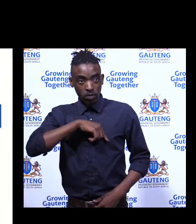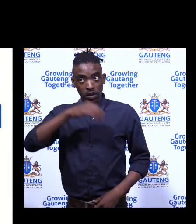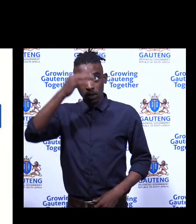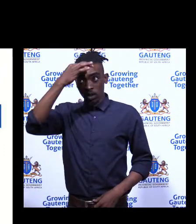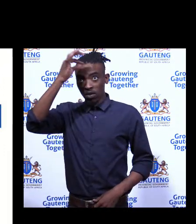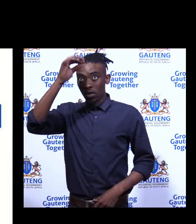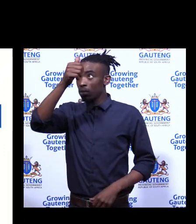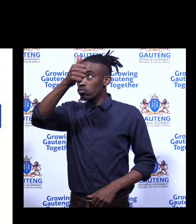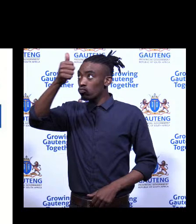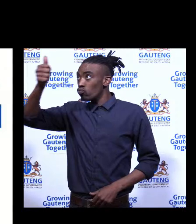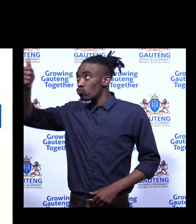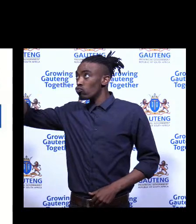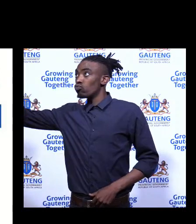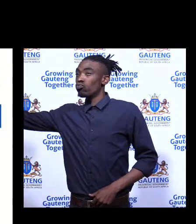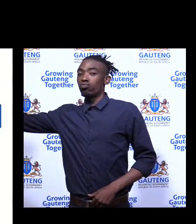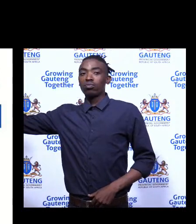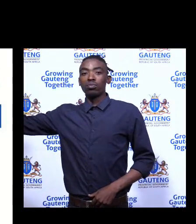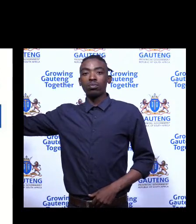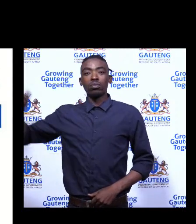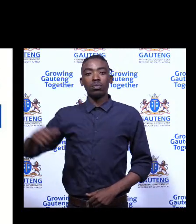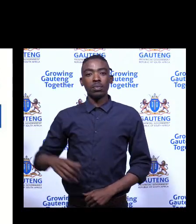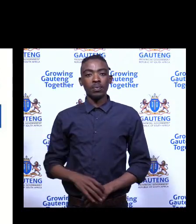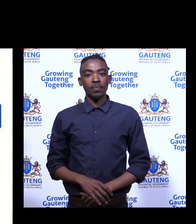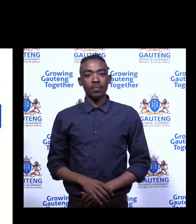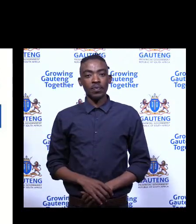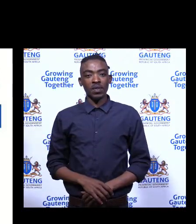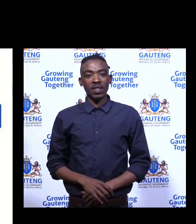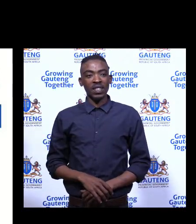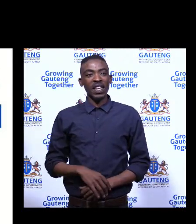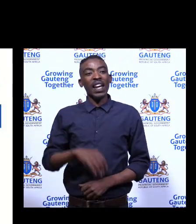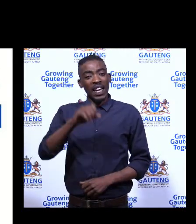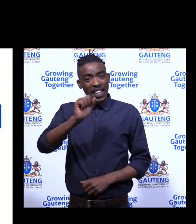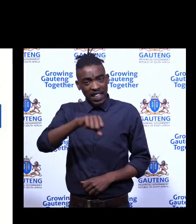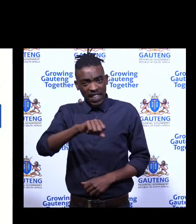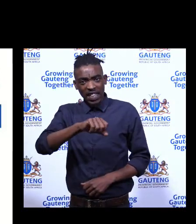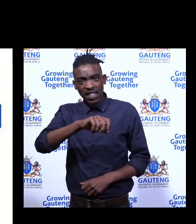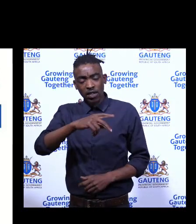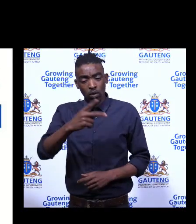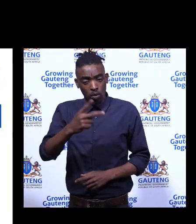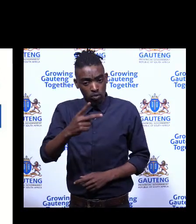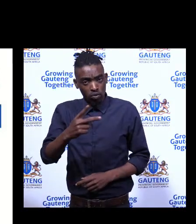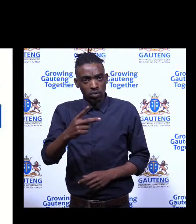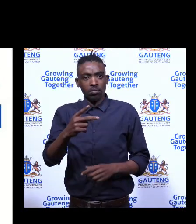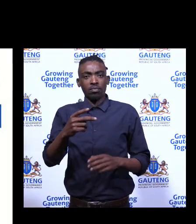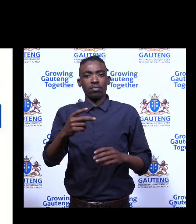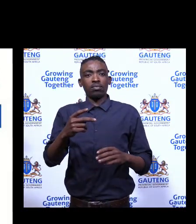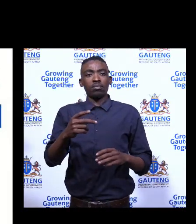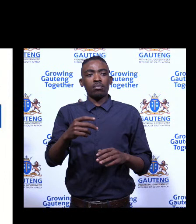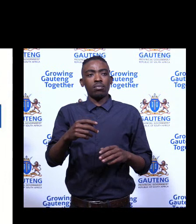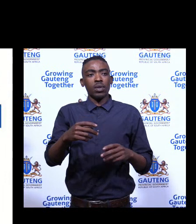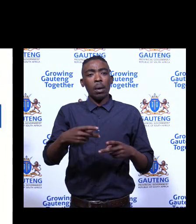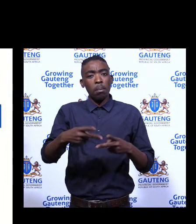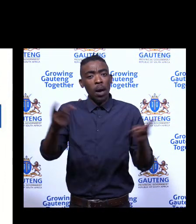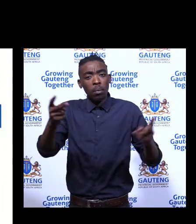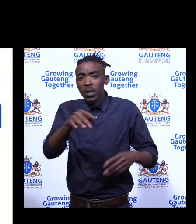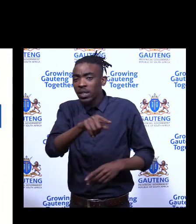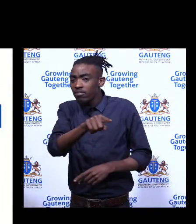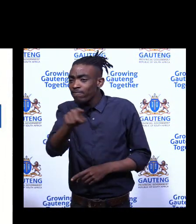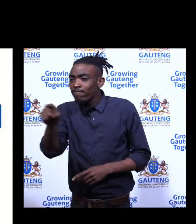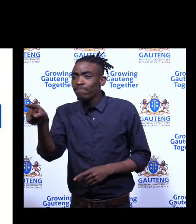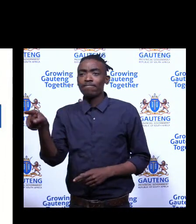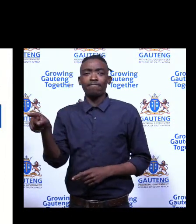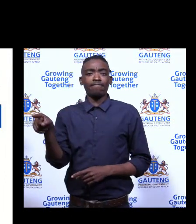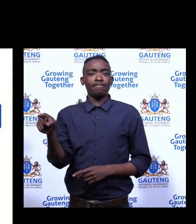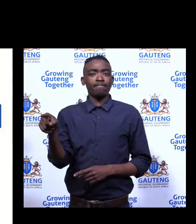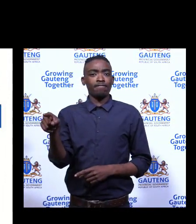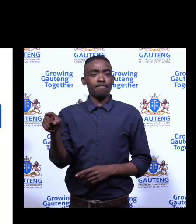Governance Committee, and this is also together with the public health specialist, to urge that